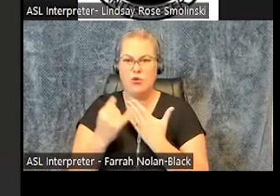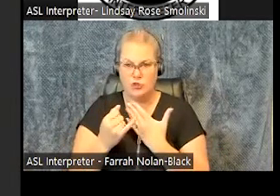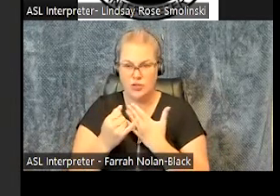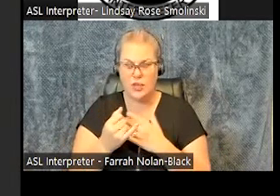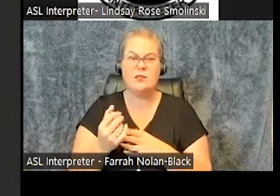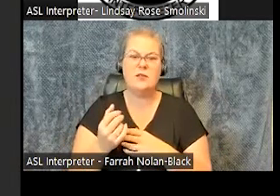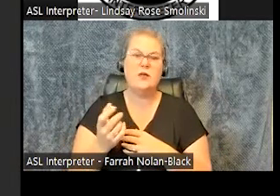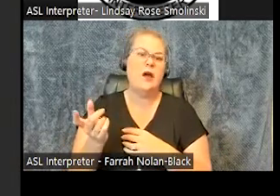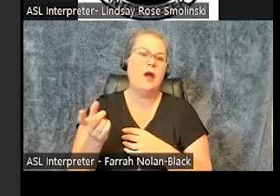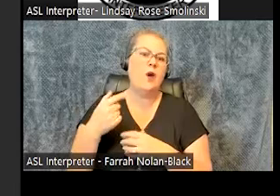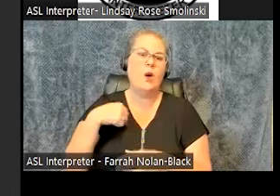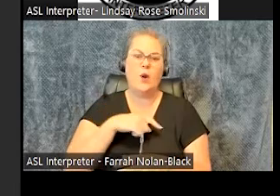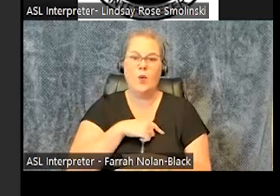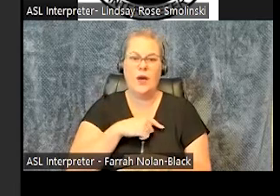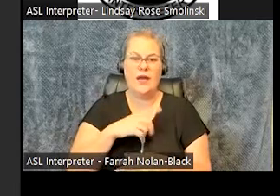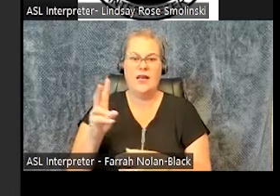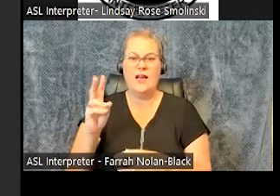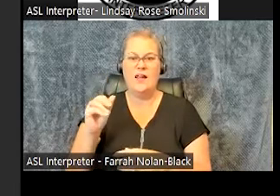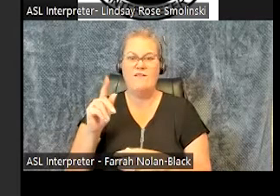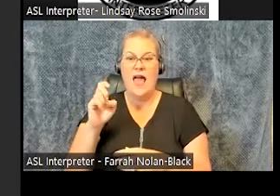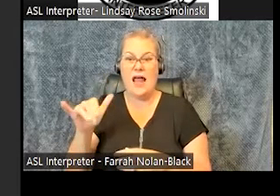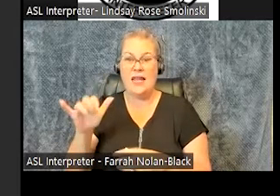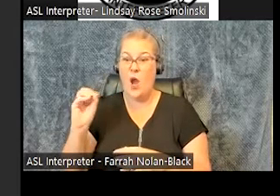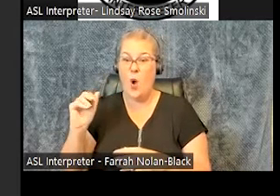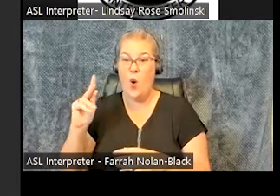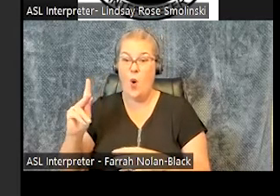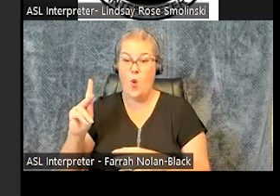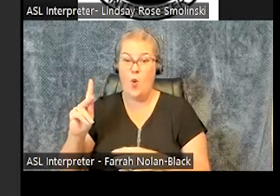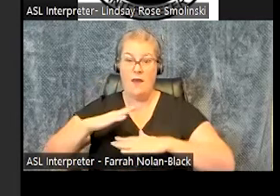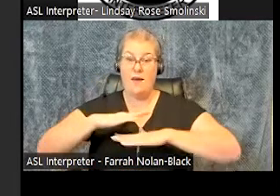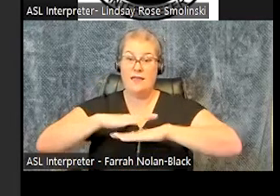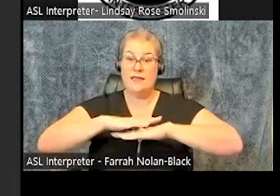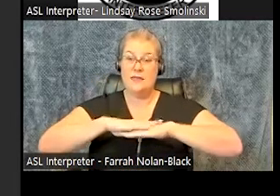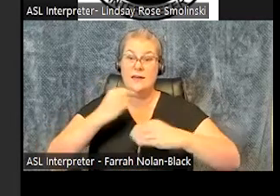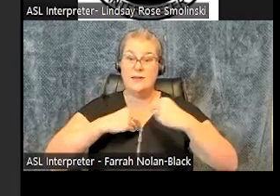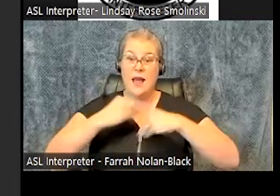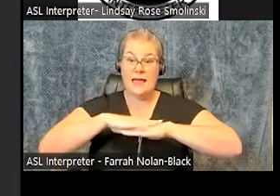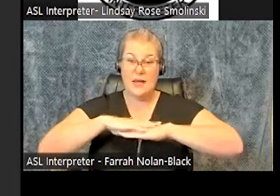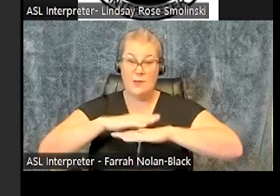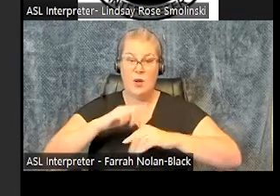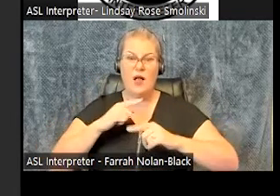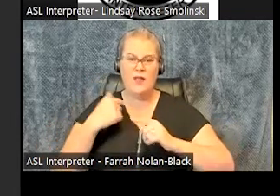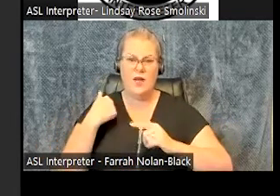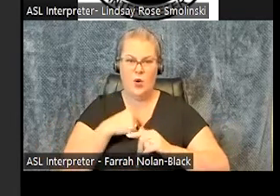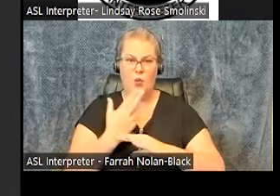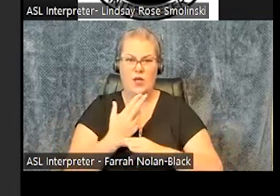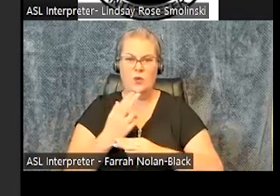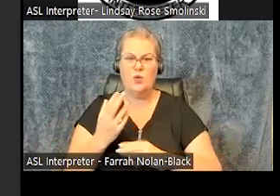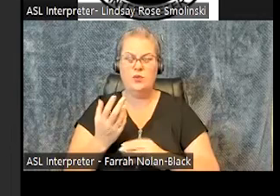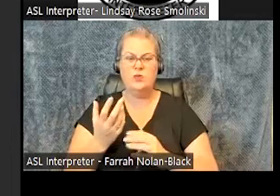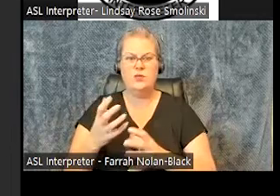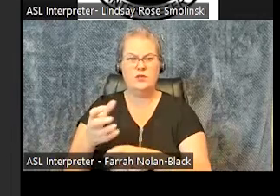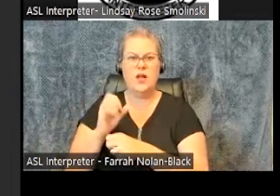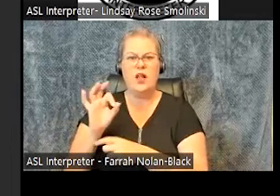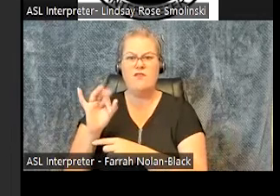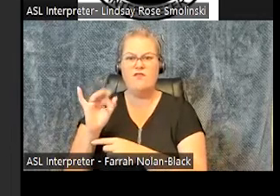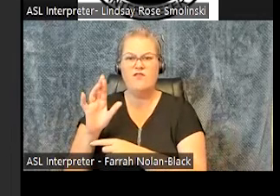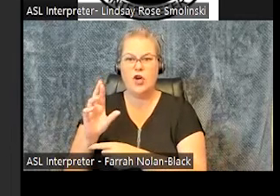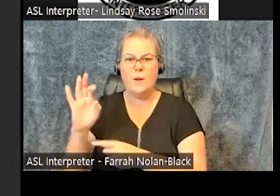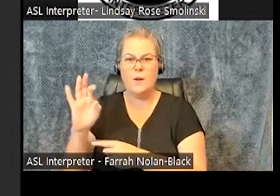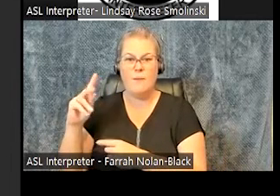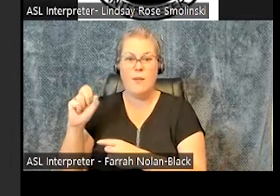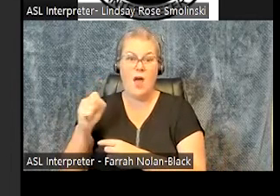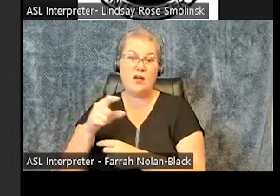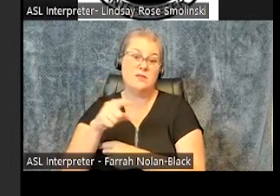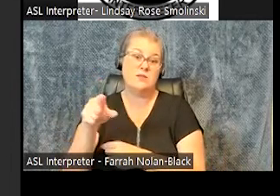a Valley Oak dining table, and then we used some reclaimed fir blocks that basically acted as